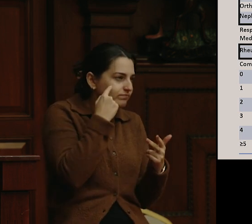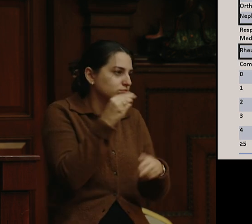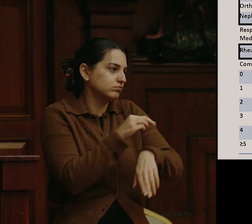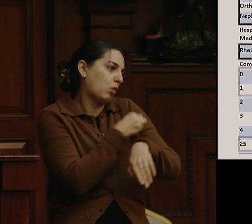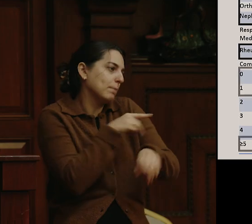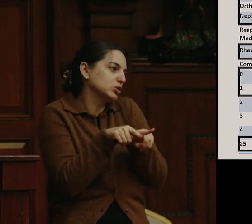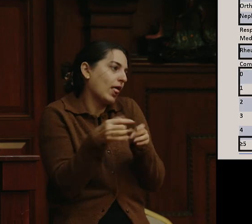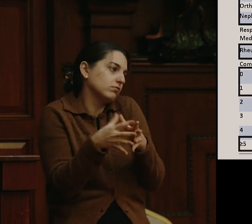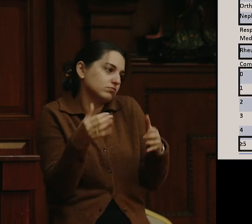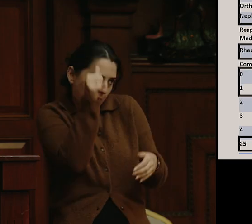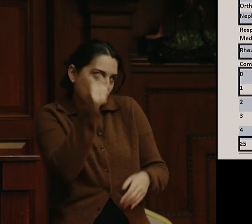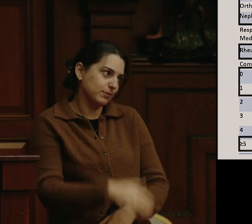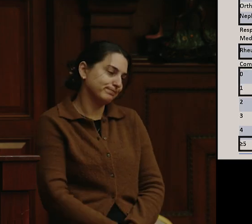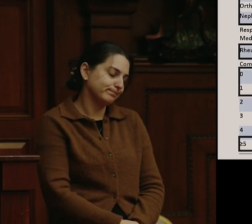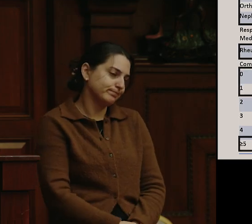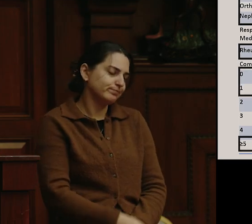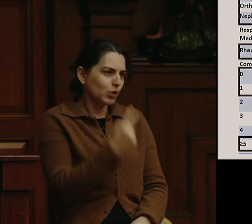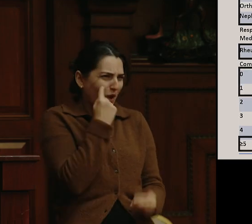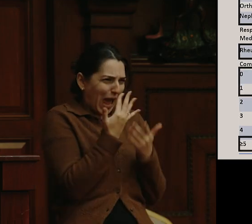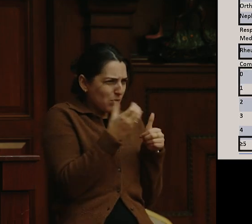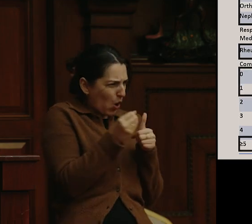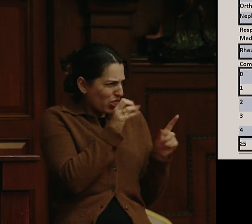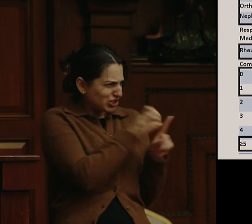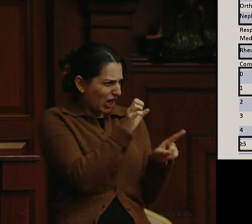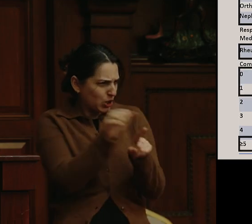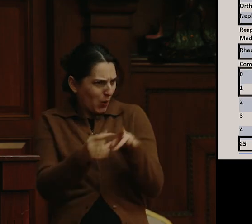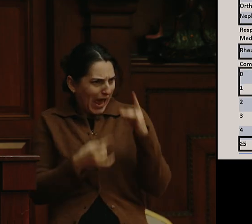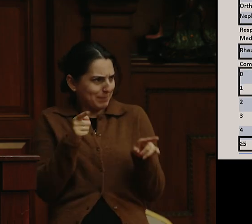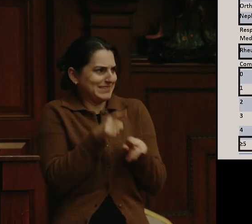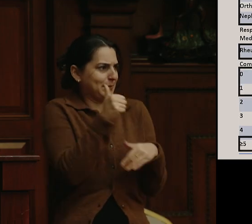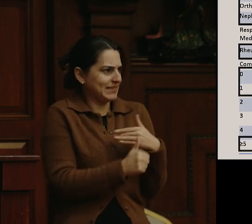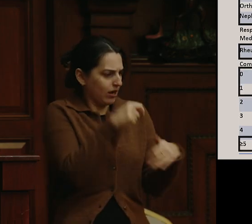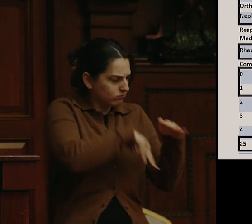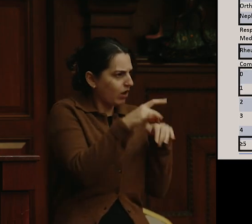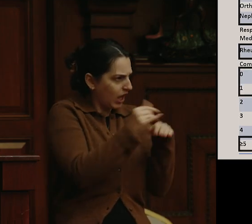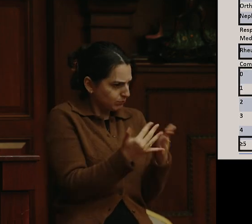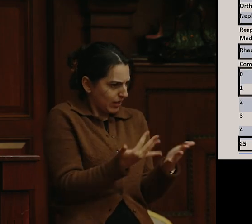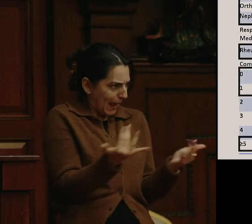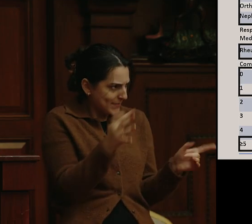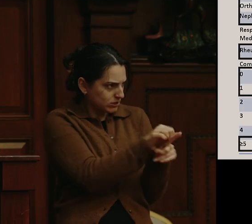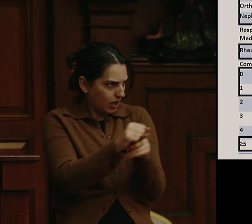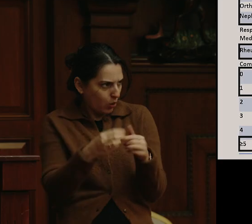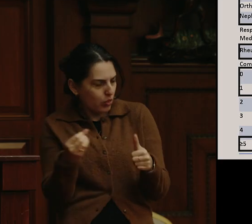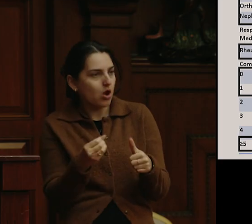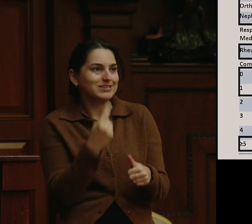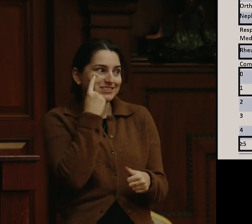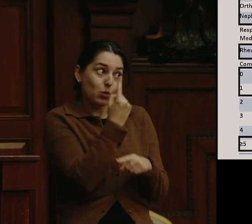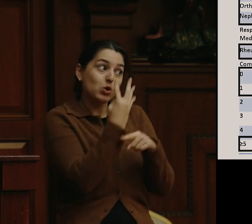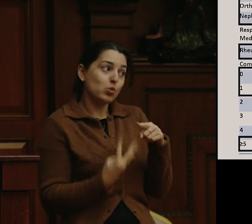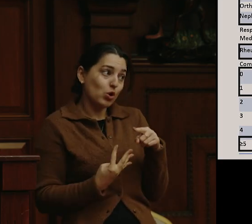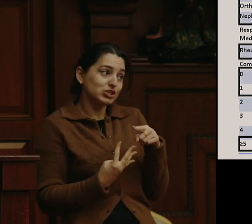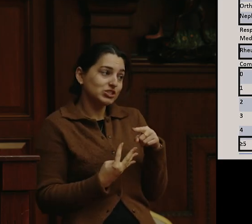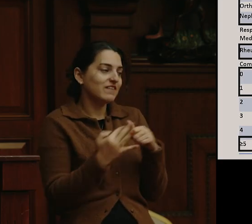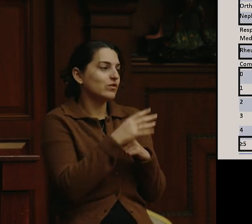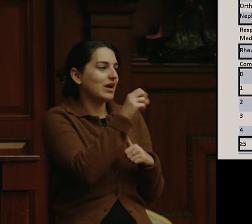there. We looked at how many other diagnoses were recorded on these admissions, and we saw about a quarter